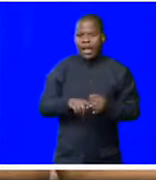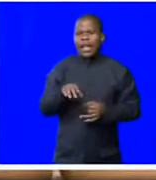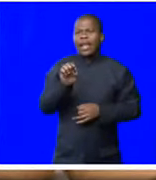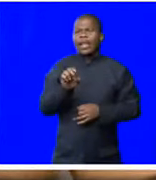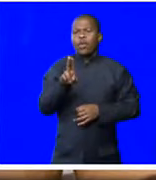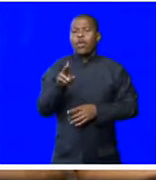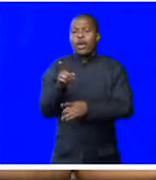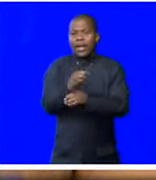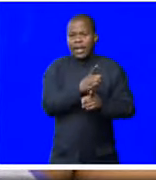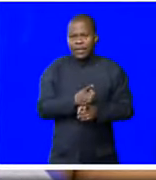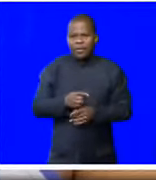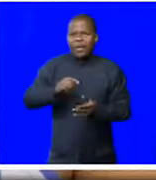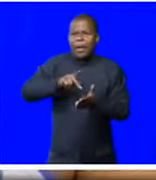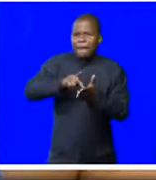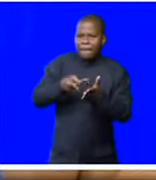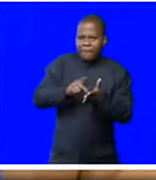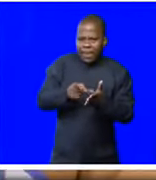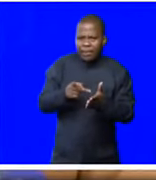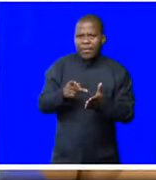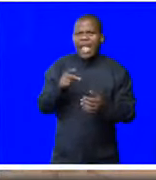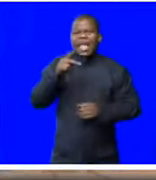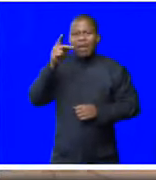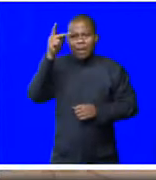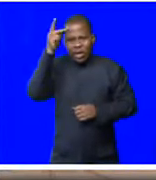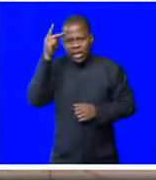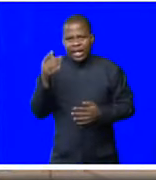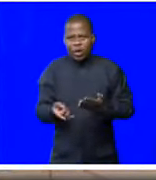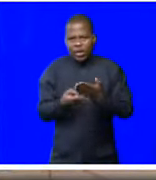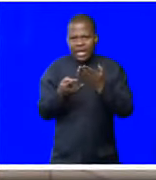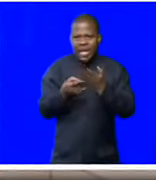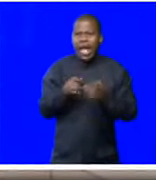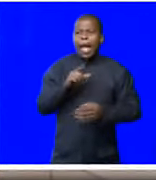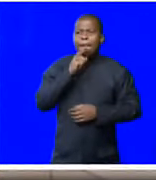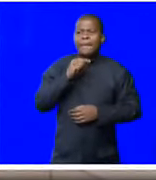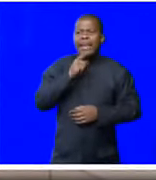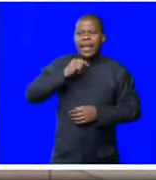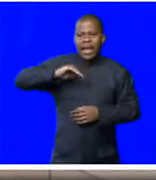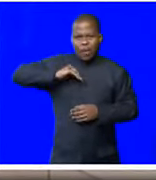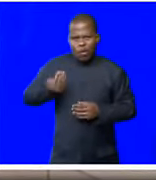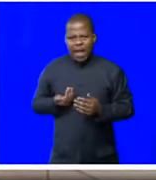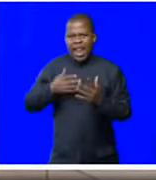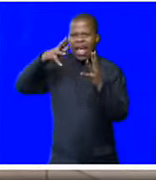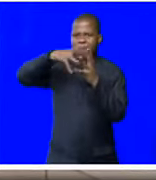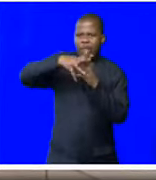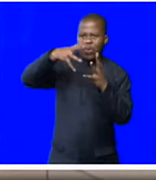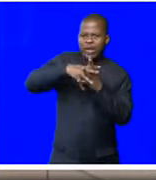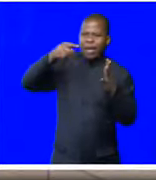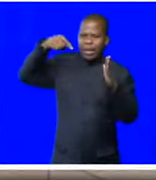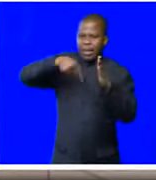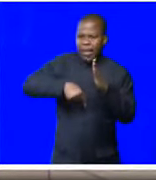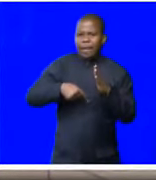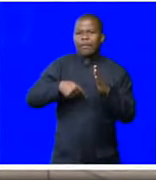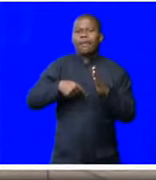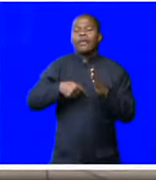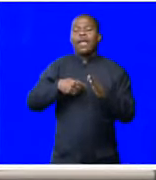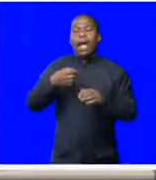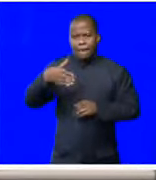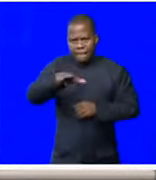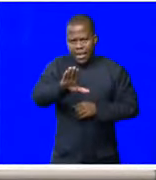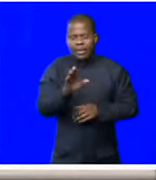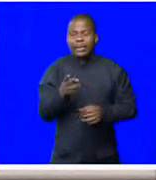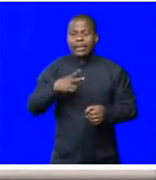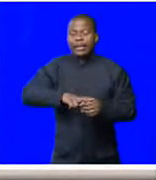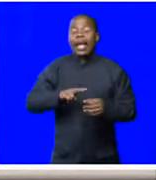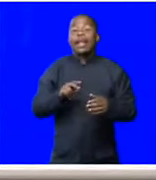to review strategies in tackling gender-based violence. The SADC representative Kialebuha Morudi says they